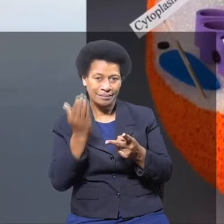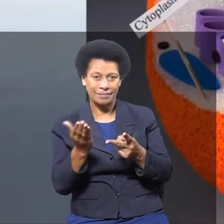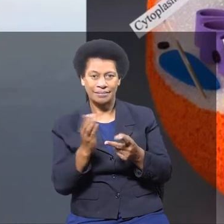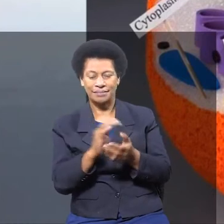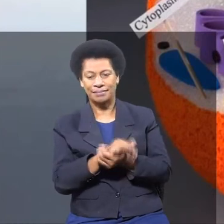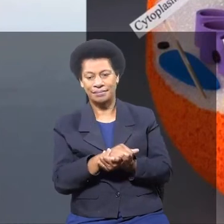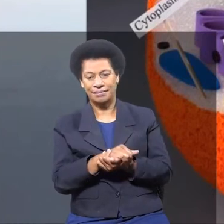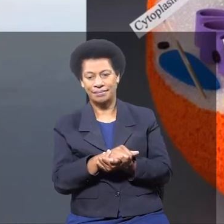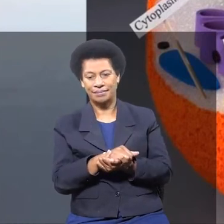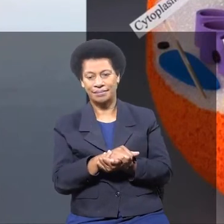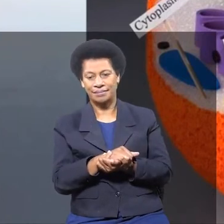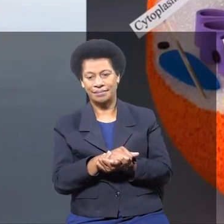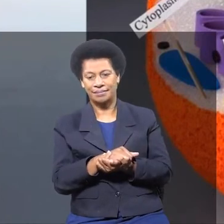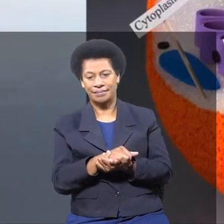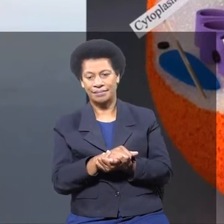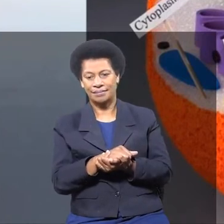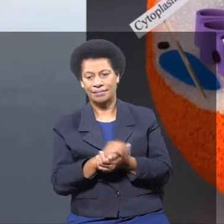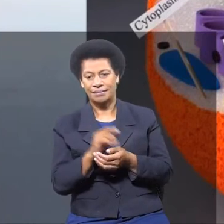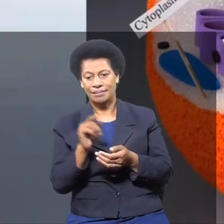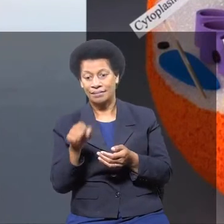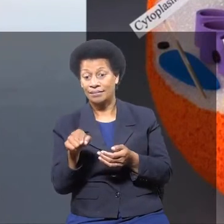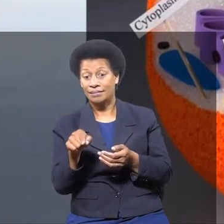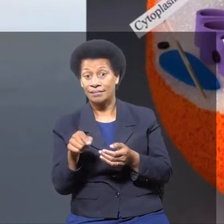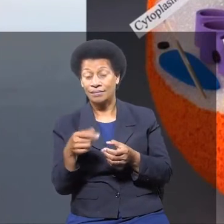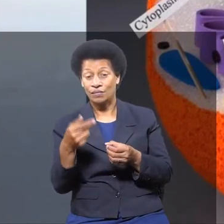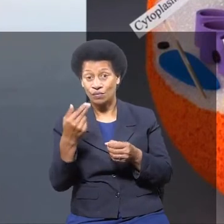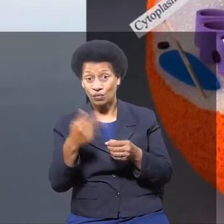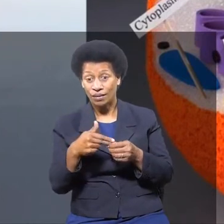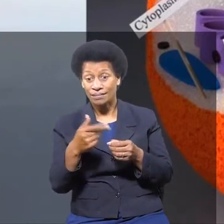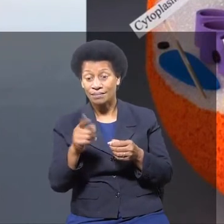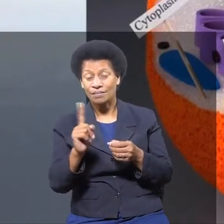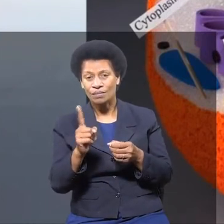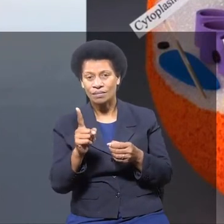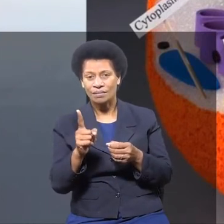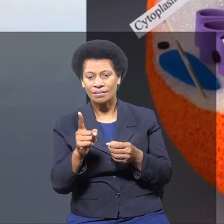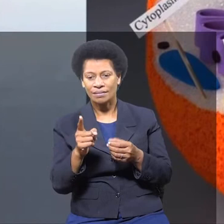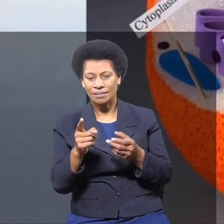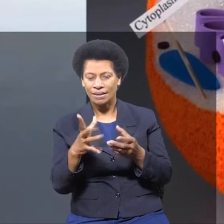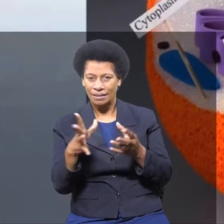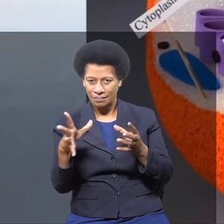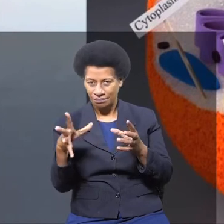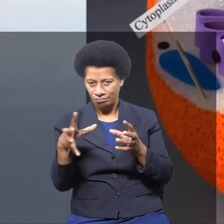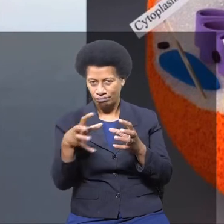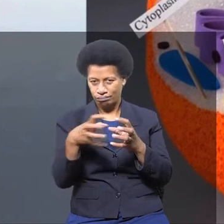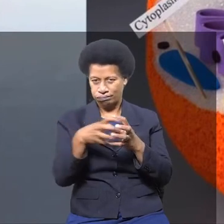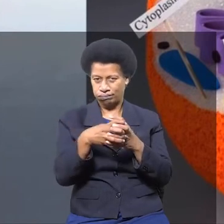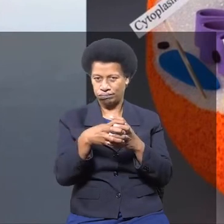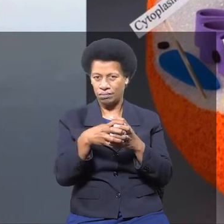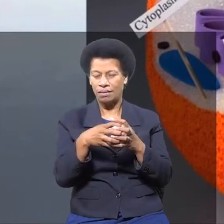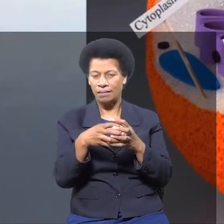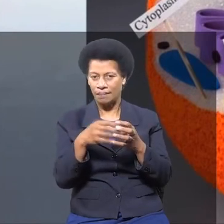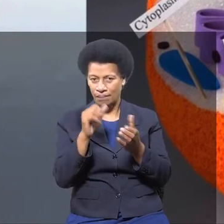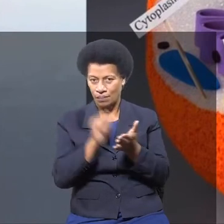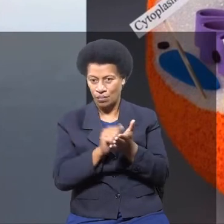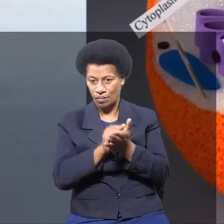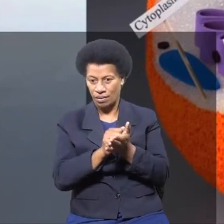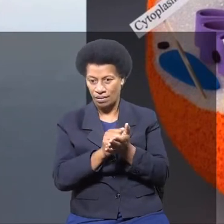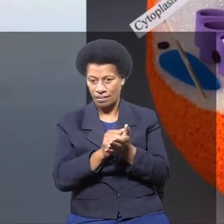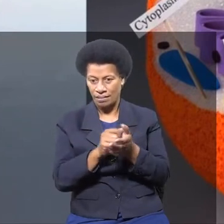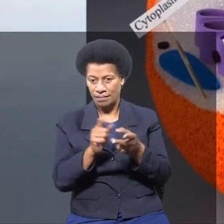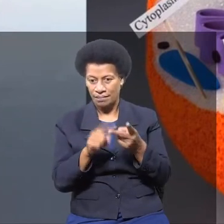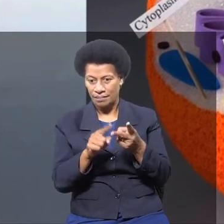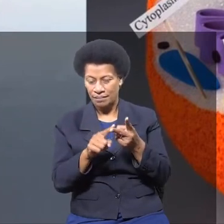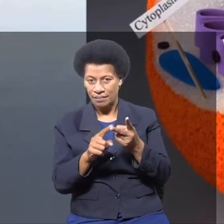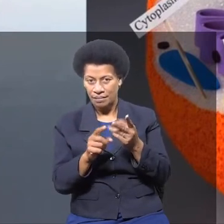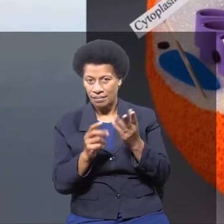the cytoplasm. This is like the fluid that fills the cell and keeps it all in place. Right at the center of the cell,